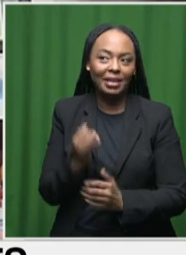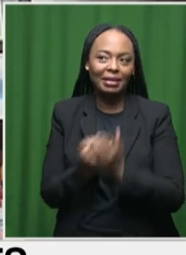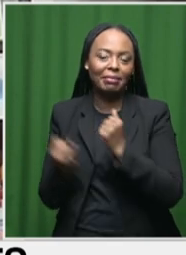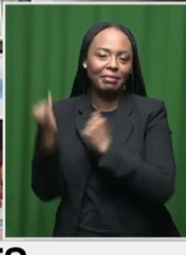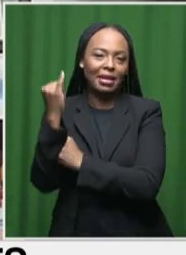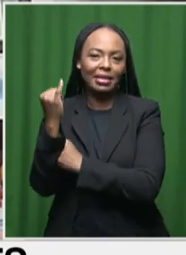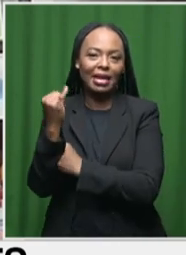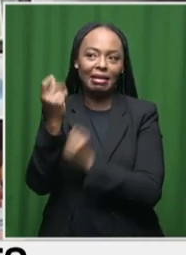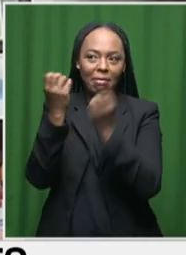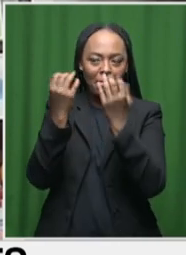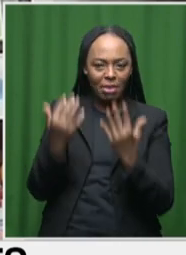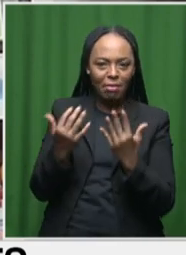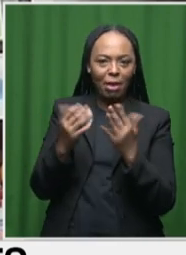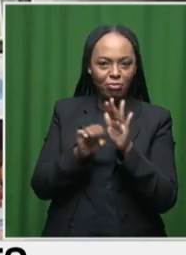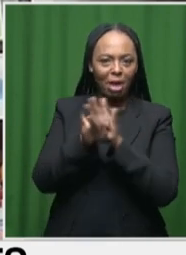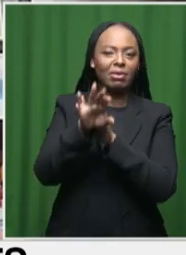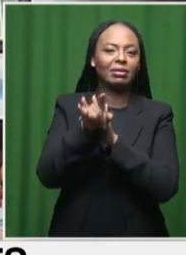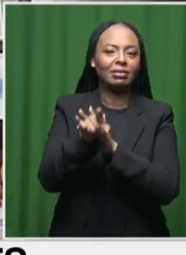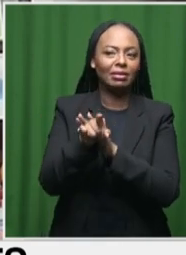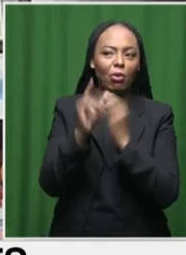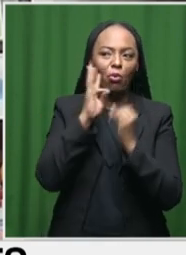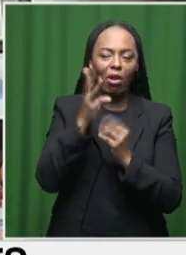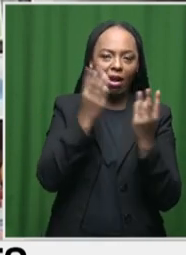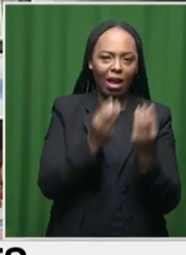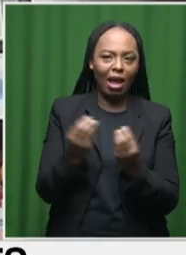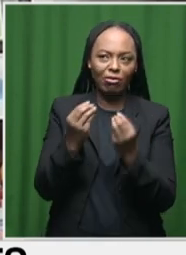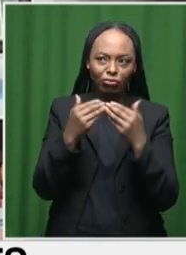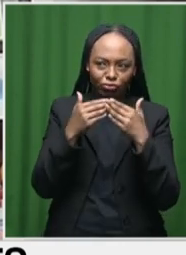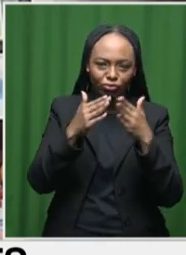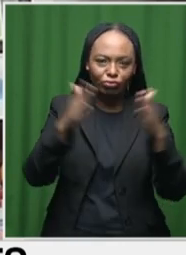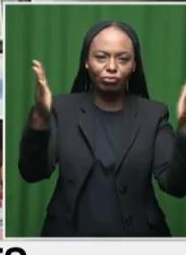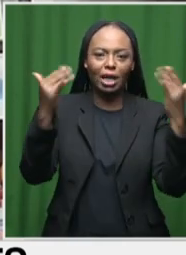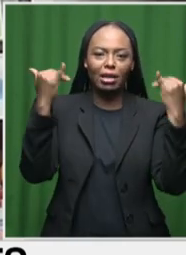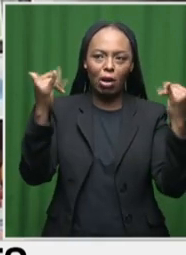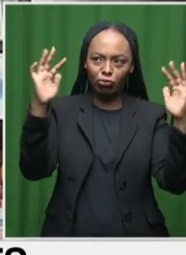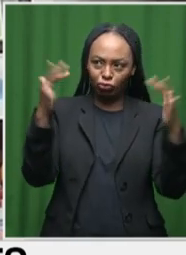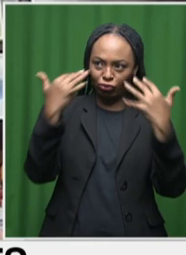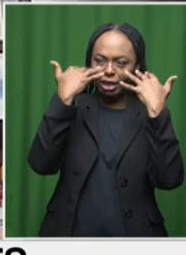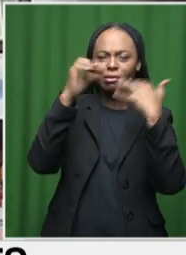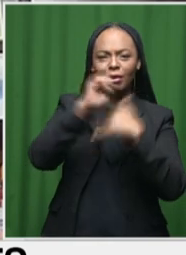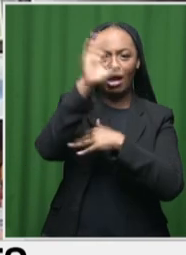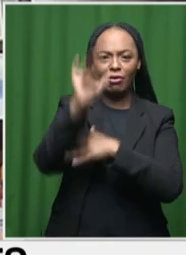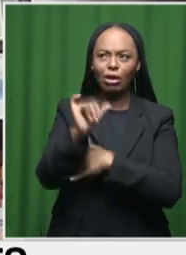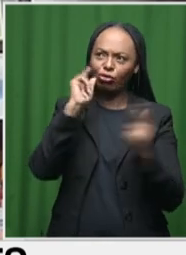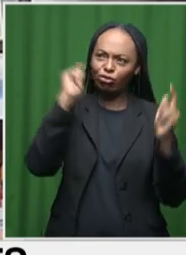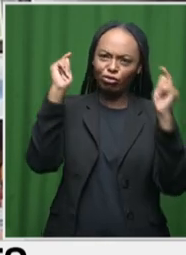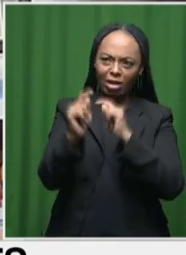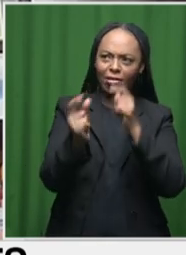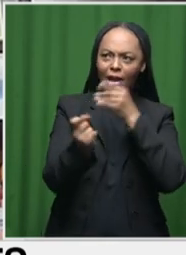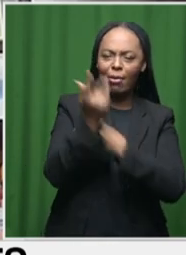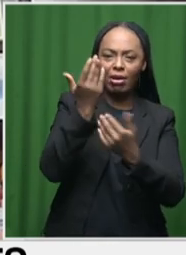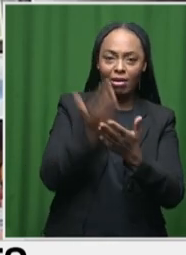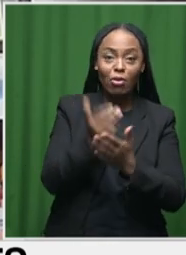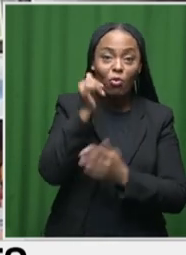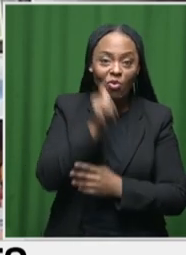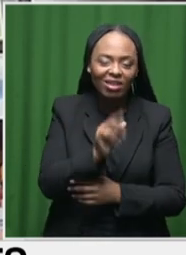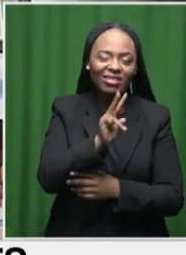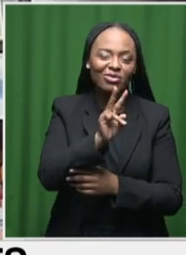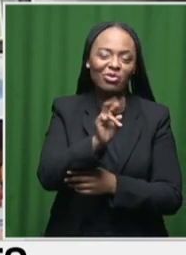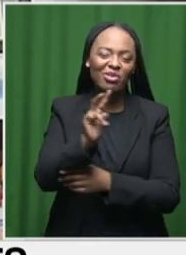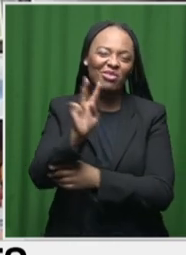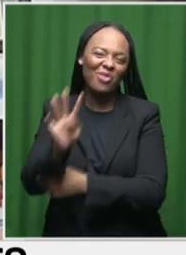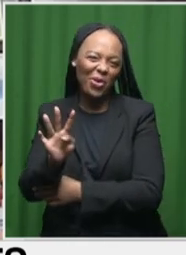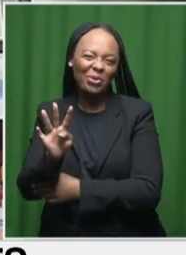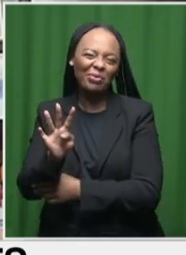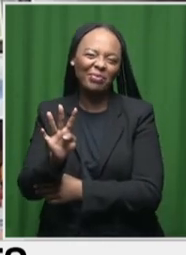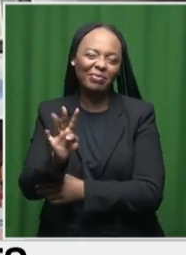we're going to really have an opening ceremony which says to South Africa, change is coming and change can come as early as 2024. That's why I think it's